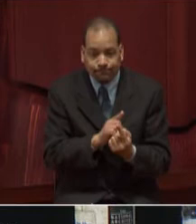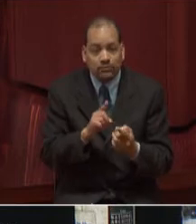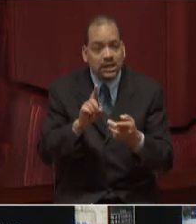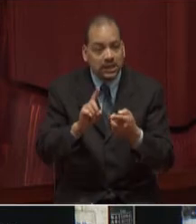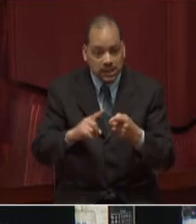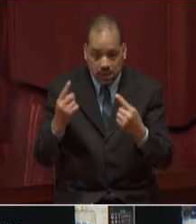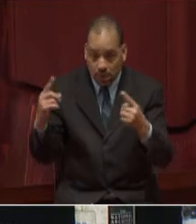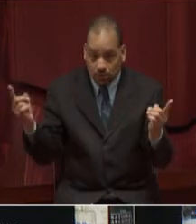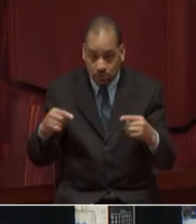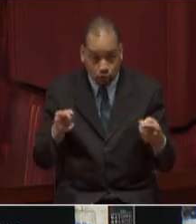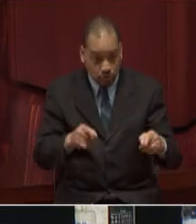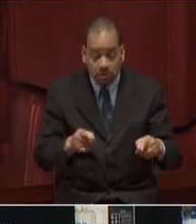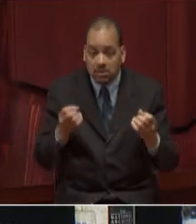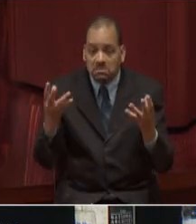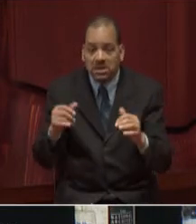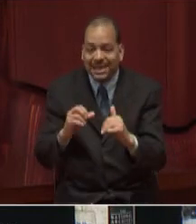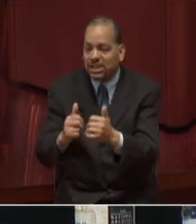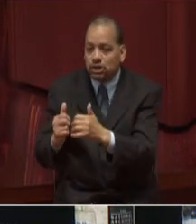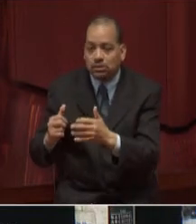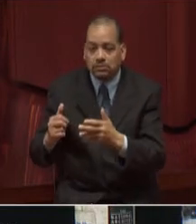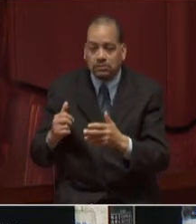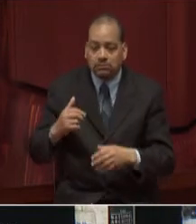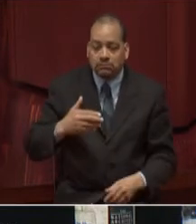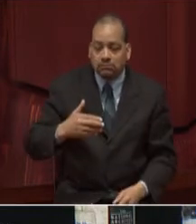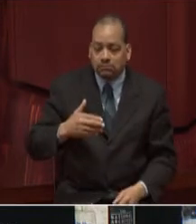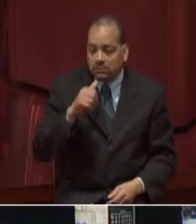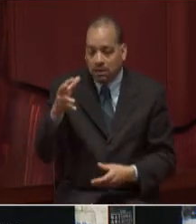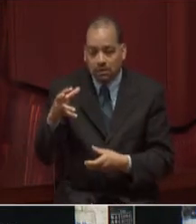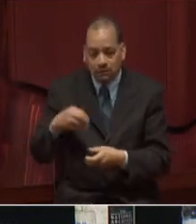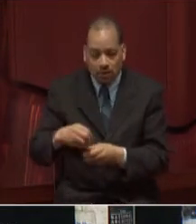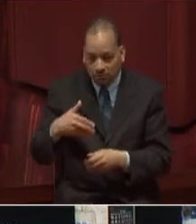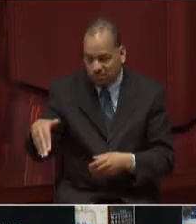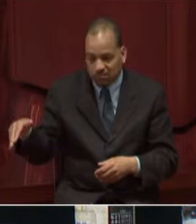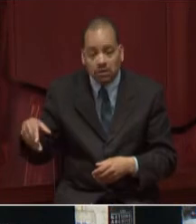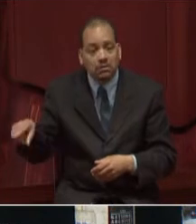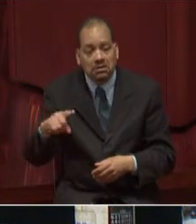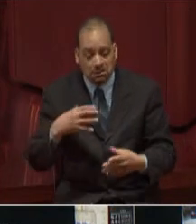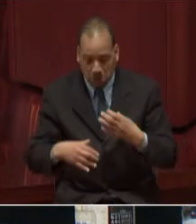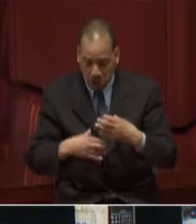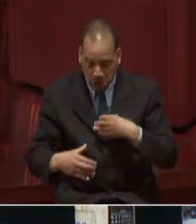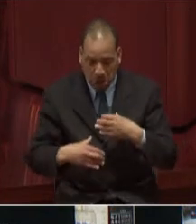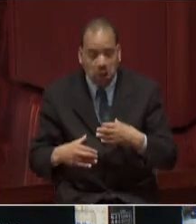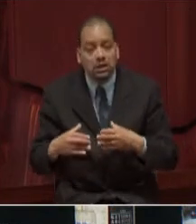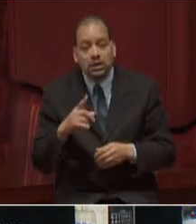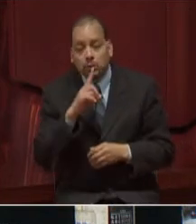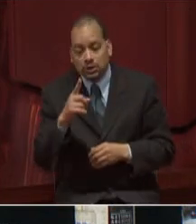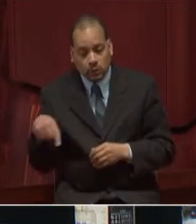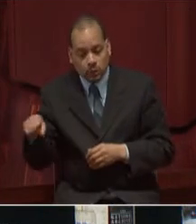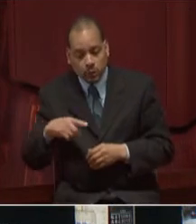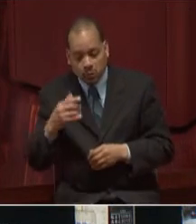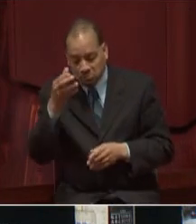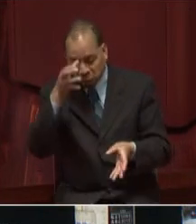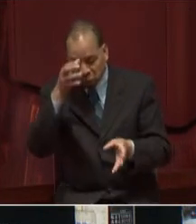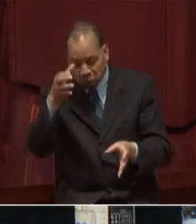first place are all going to be tempted to say, oh, we could have done a hell of a lot better job. You left this out, or if you'd known about this and our expertise. So that's the